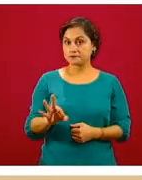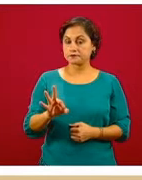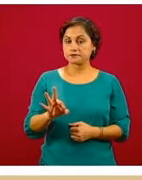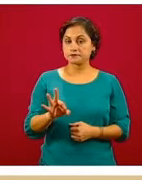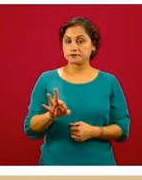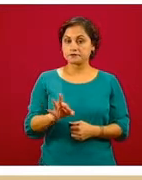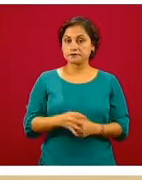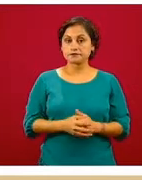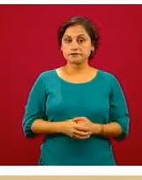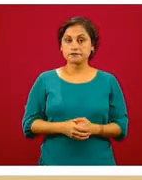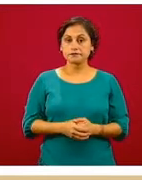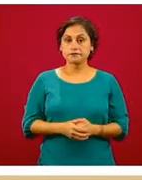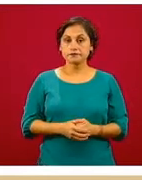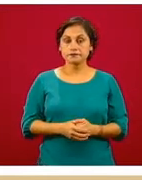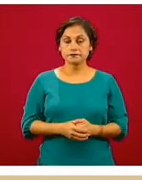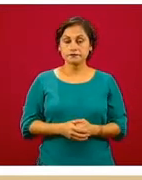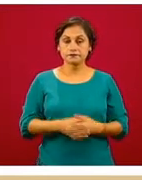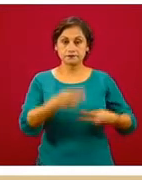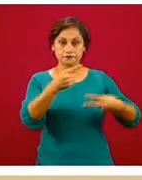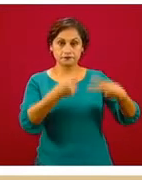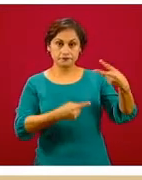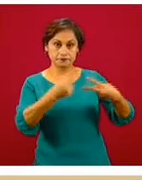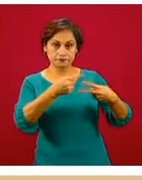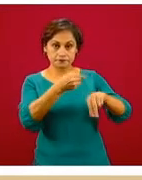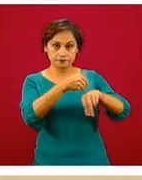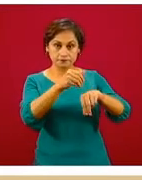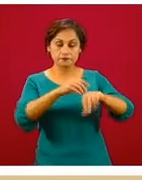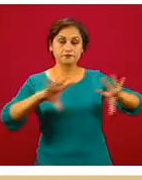8,565 that are currently occupied.